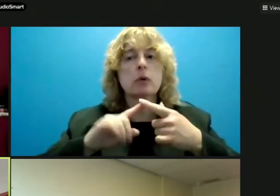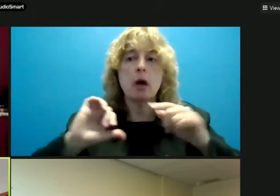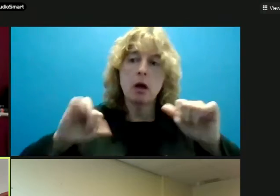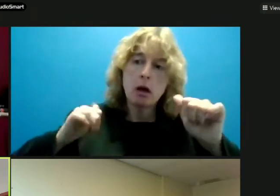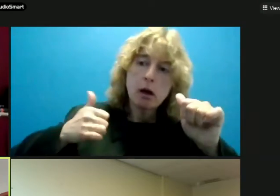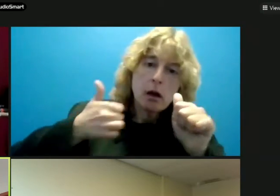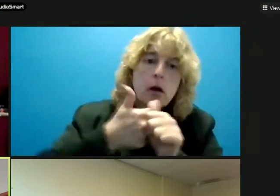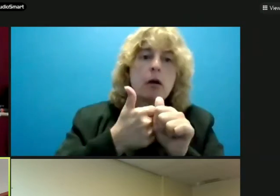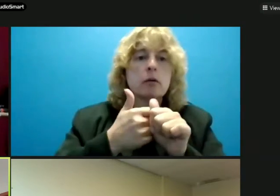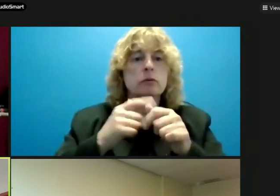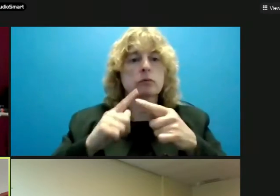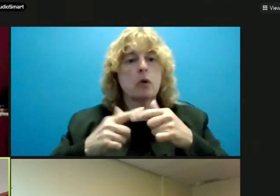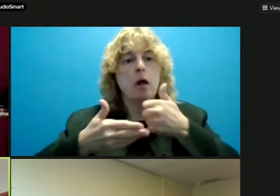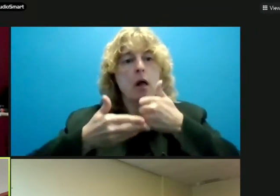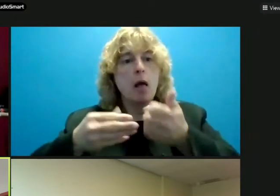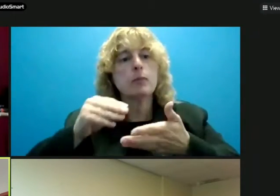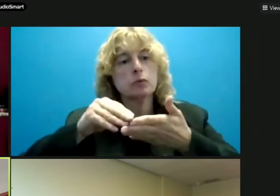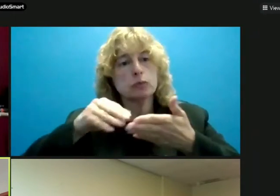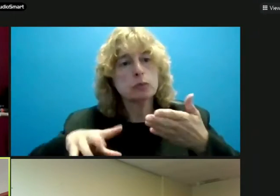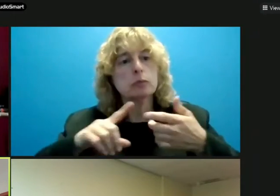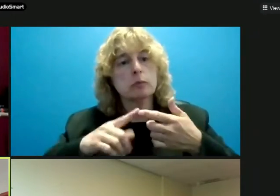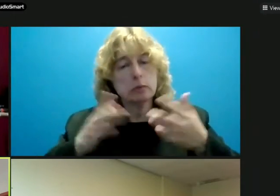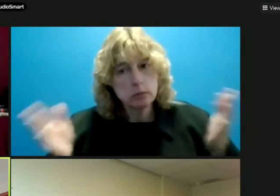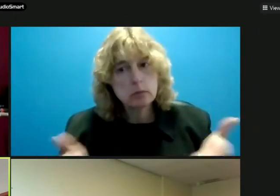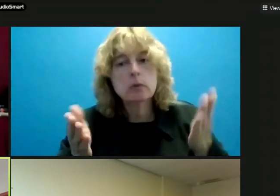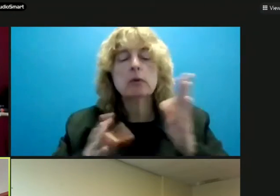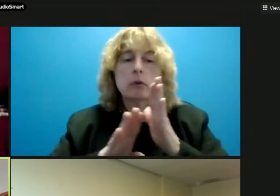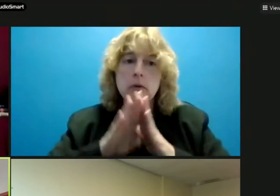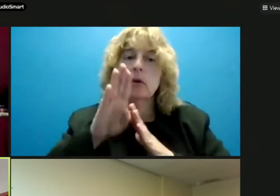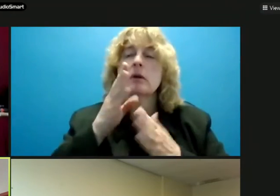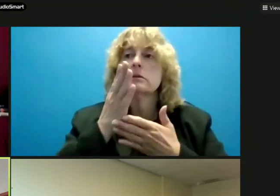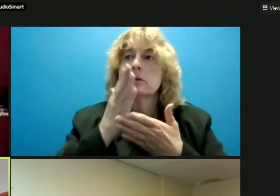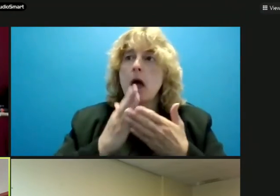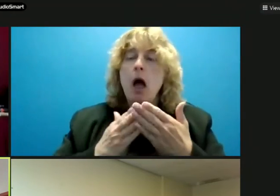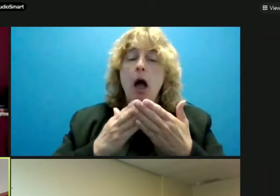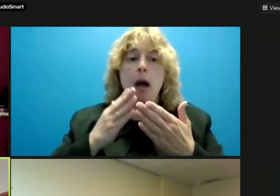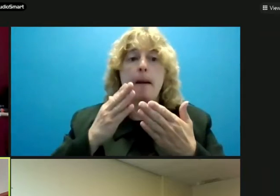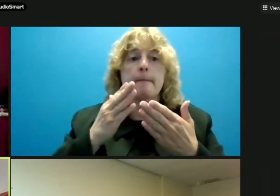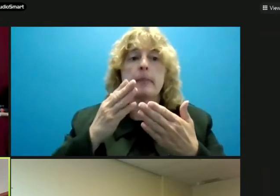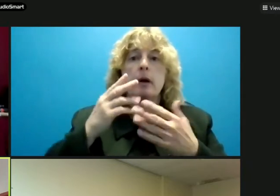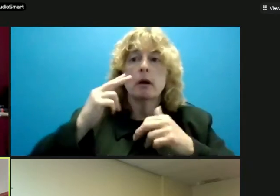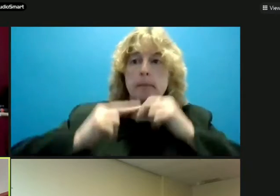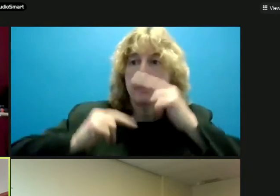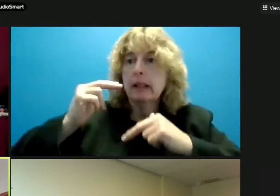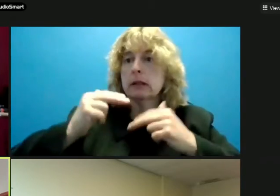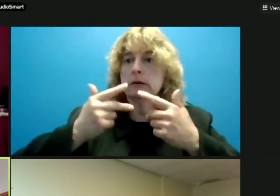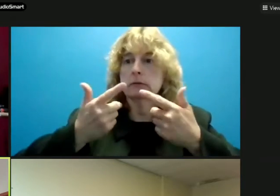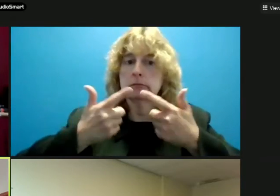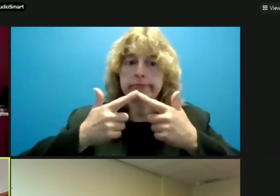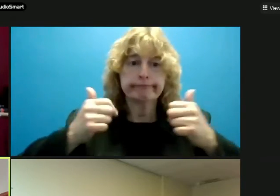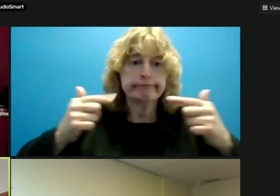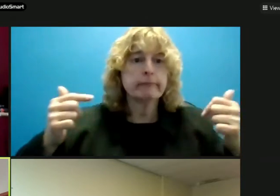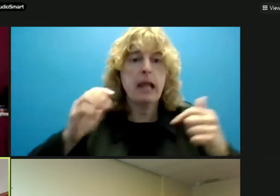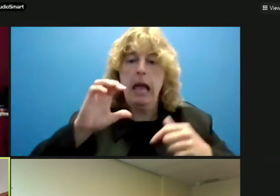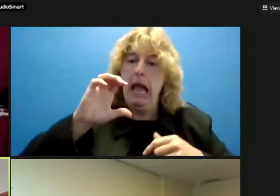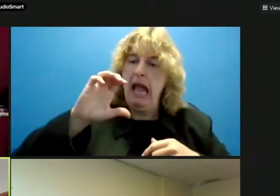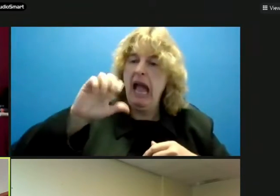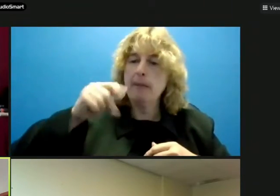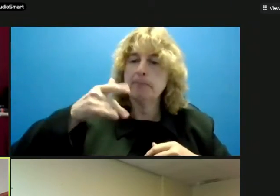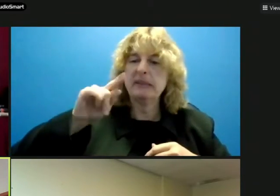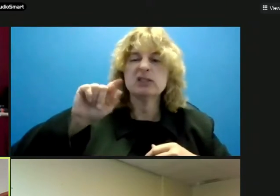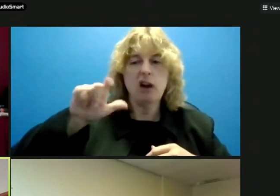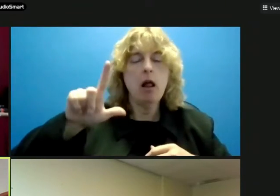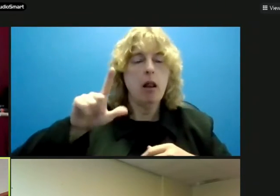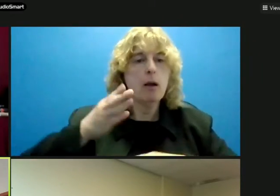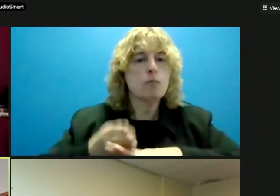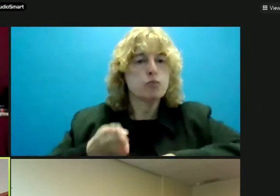When we think about some of the capital improvements that we need, that we really have not had the funding to do, because a lot of